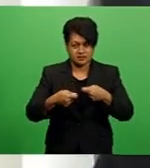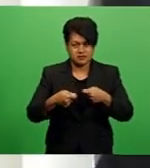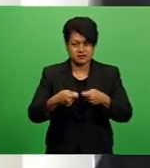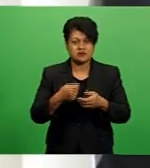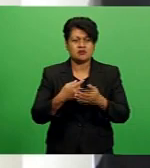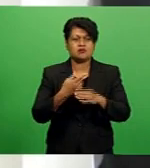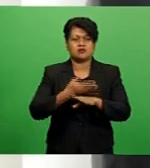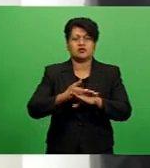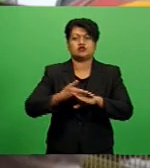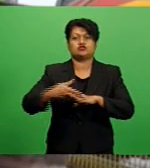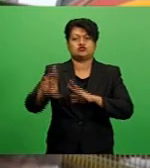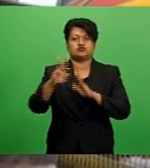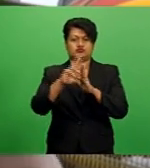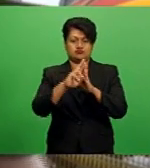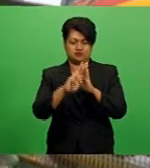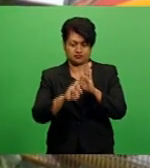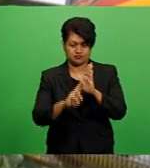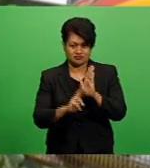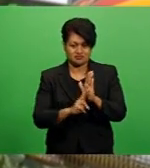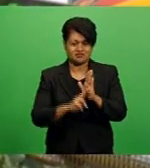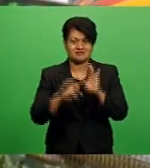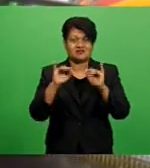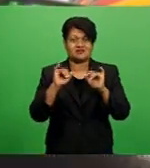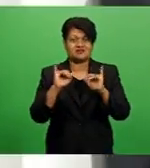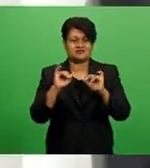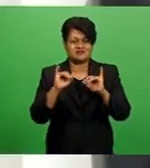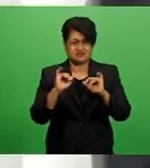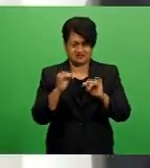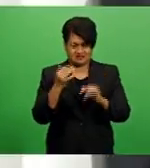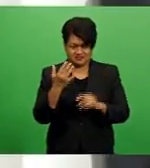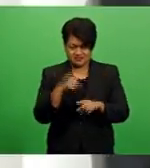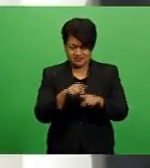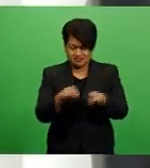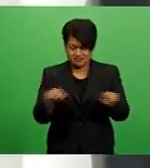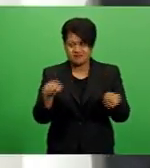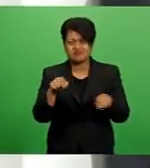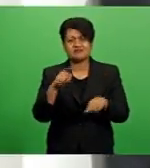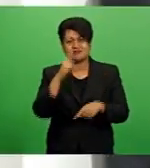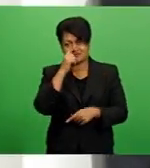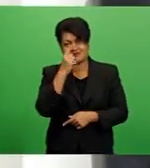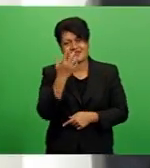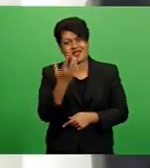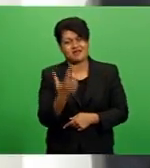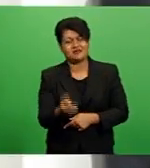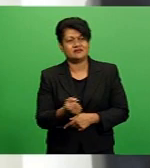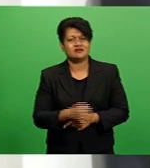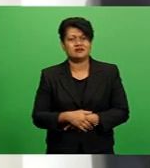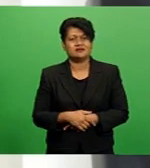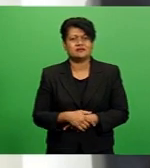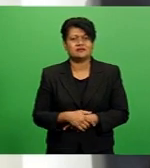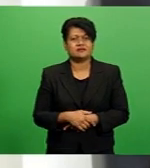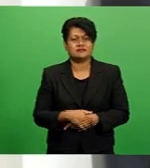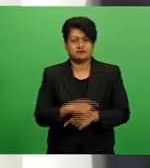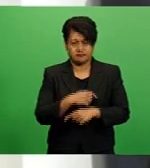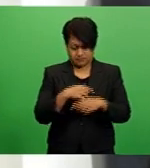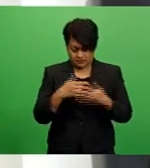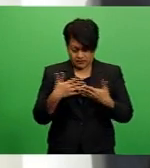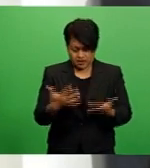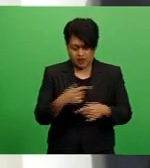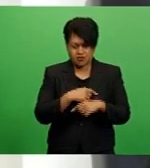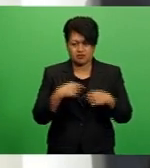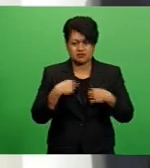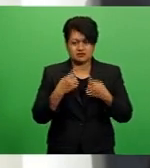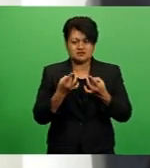address majority of issues faced by vendors. Consultation work will start and we should be able to